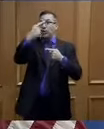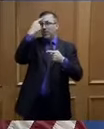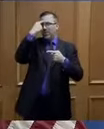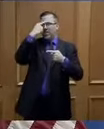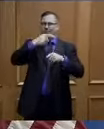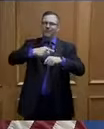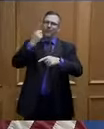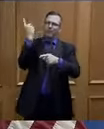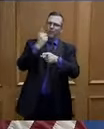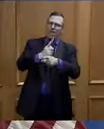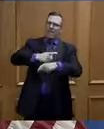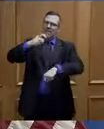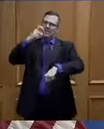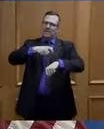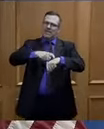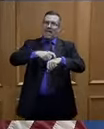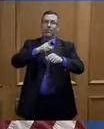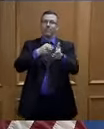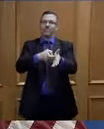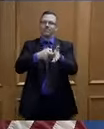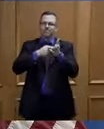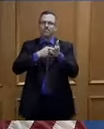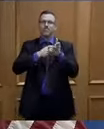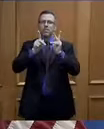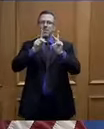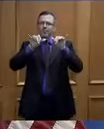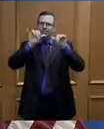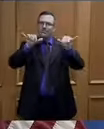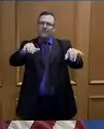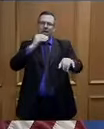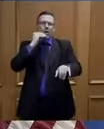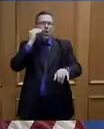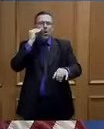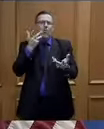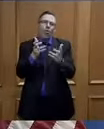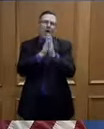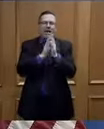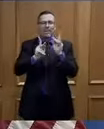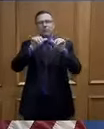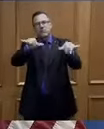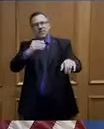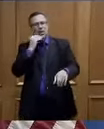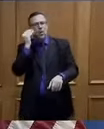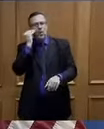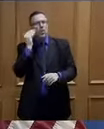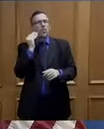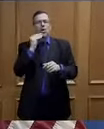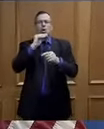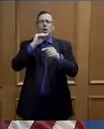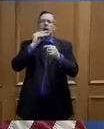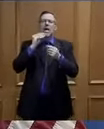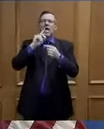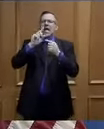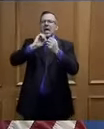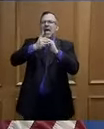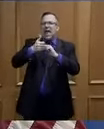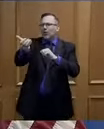now? What specific combination of numbers or measurements or data would tell you that it's time to issue